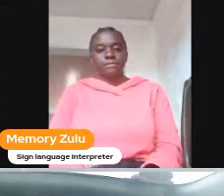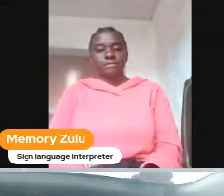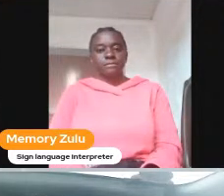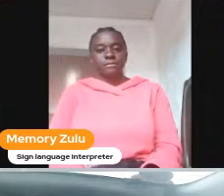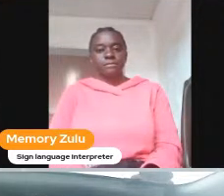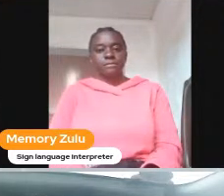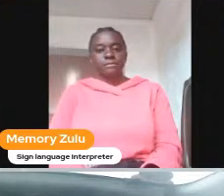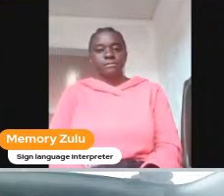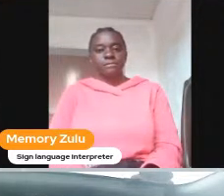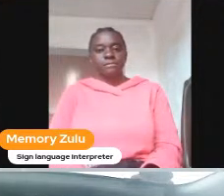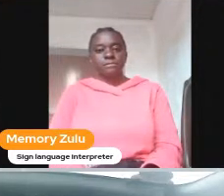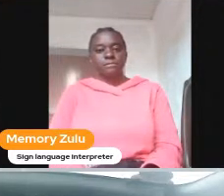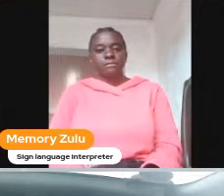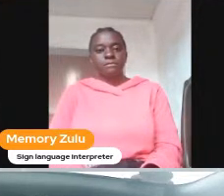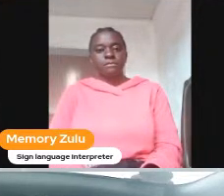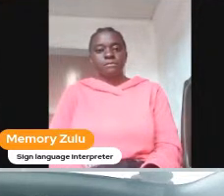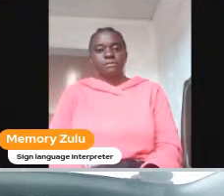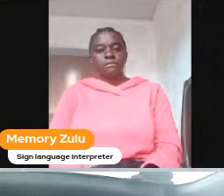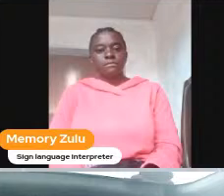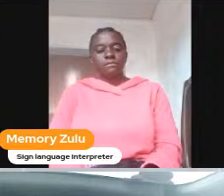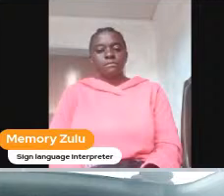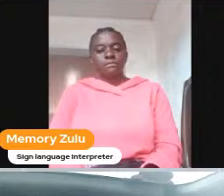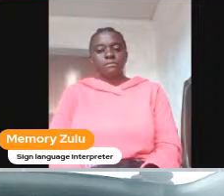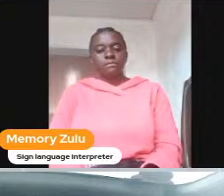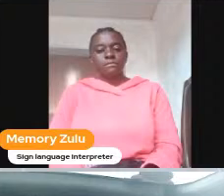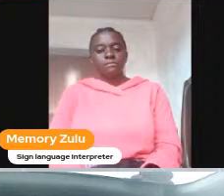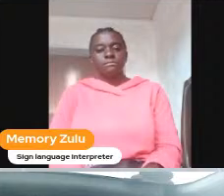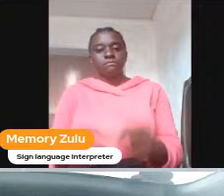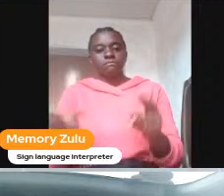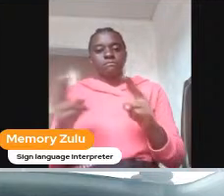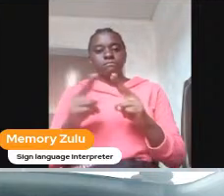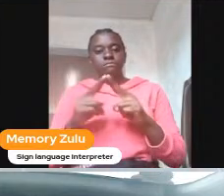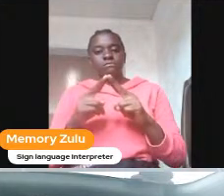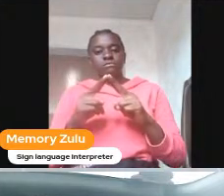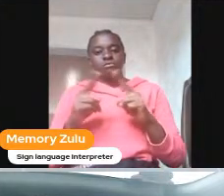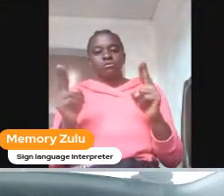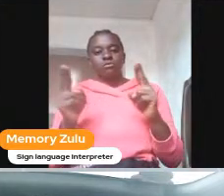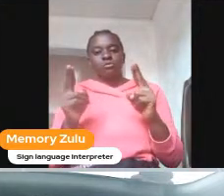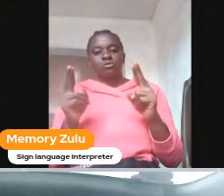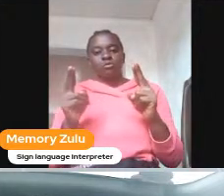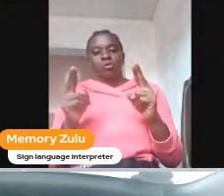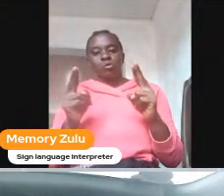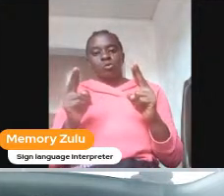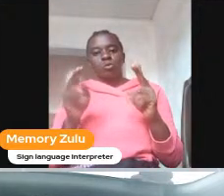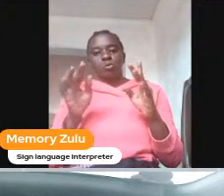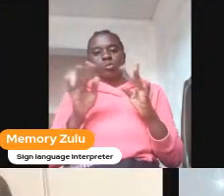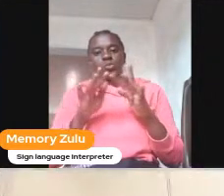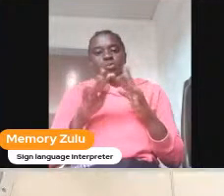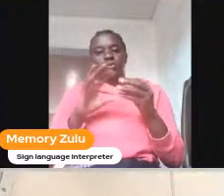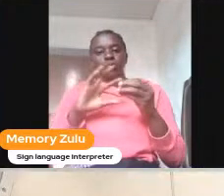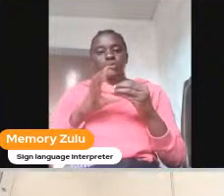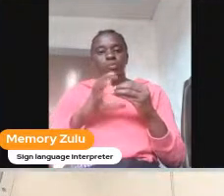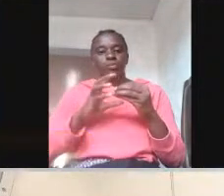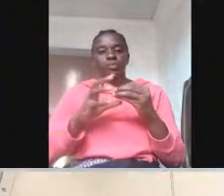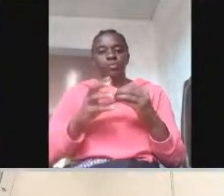Okay, it seems like Sarah is having technical challenges. Monija, could you take up the question,